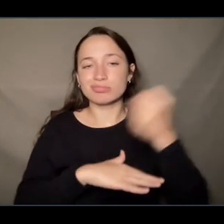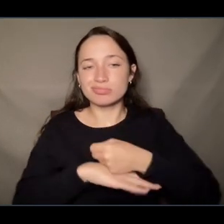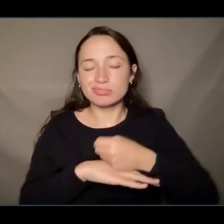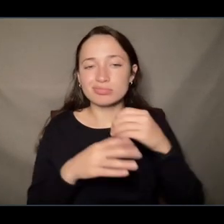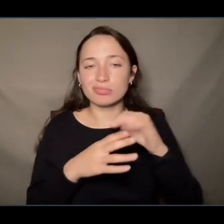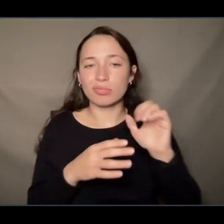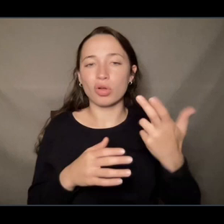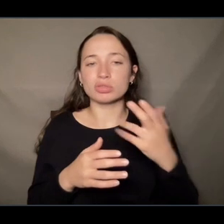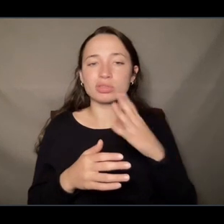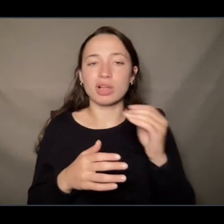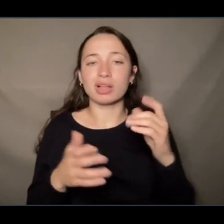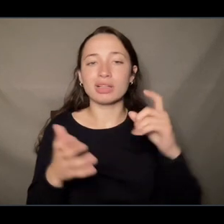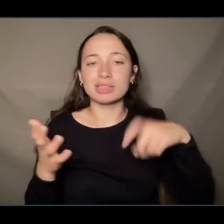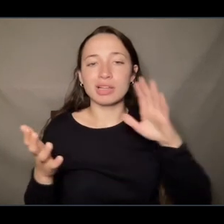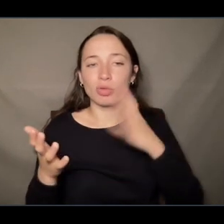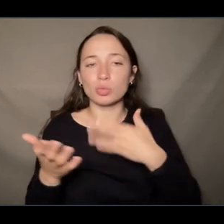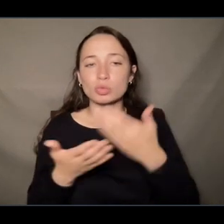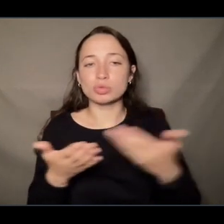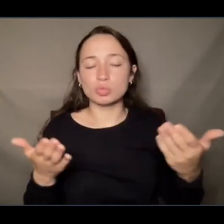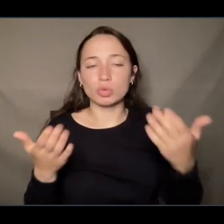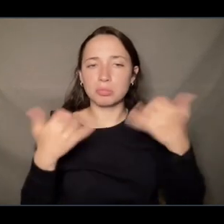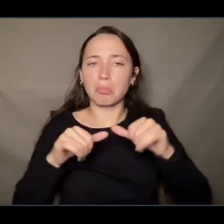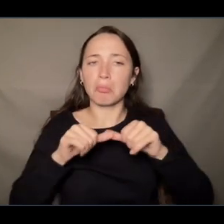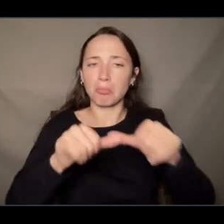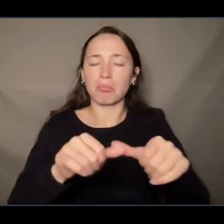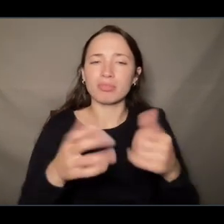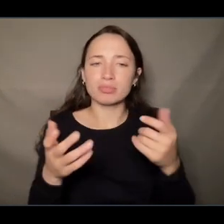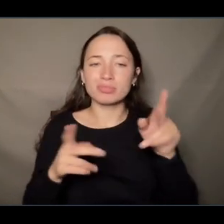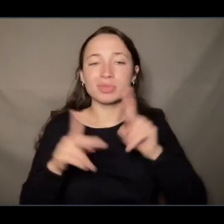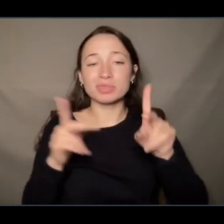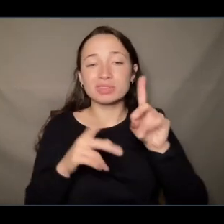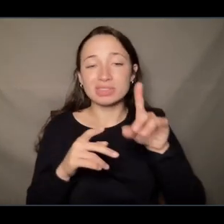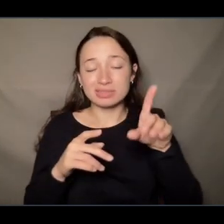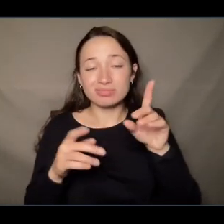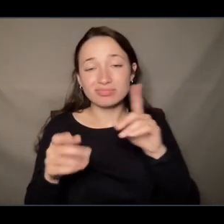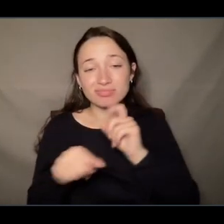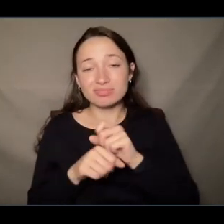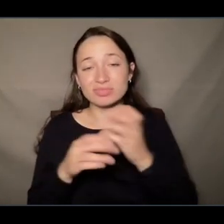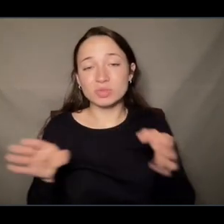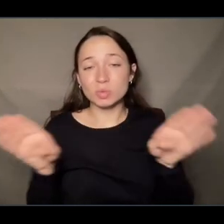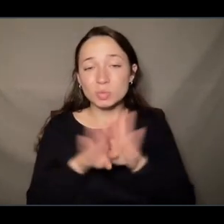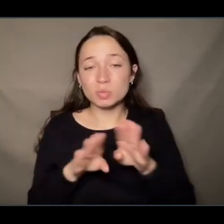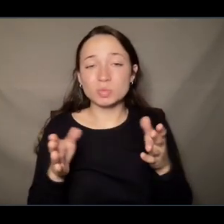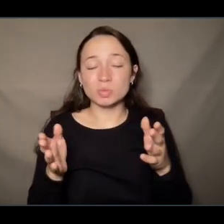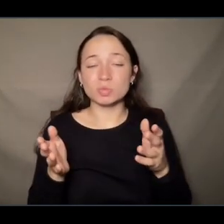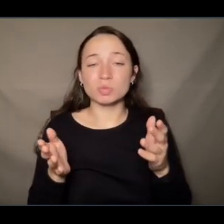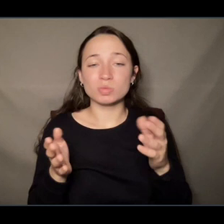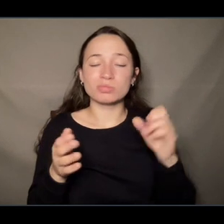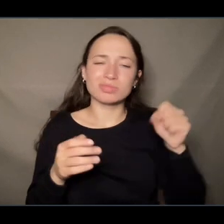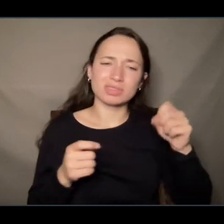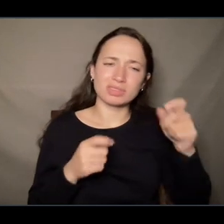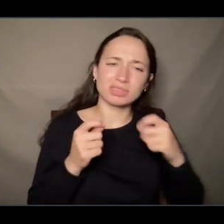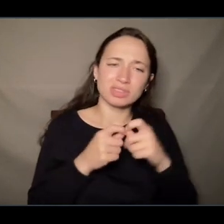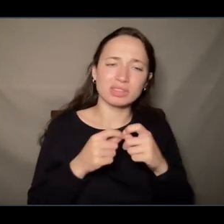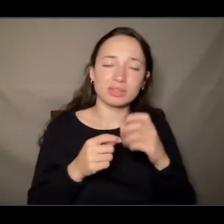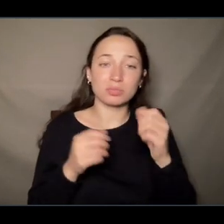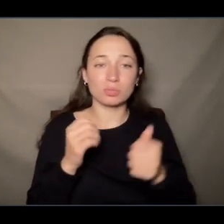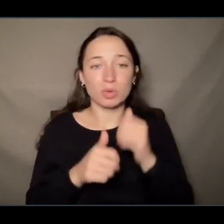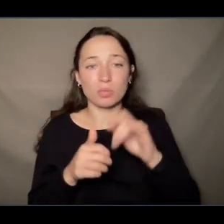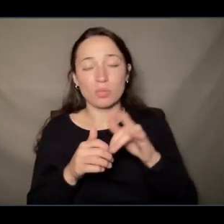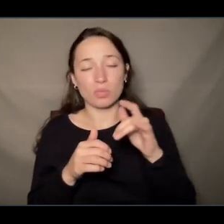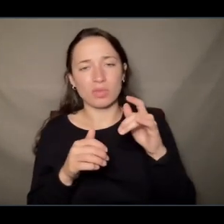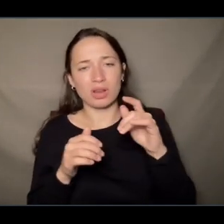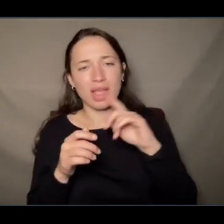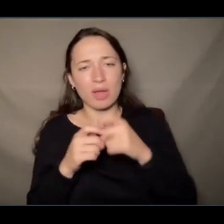yet a need for our resources still prevailed. People so still need clothes. Yes, exactly. And more importantly,